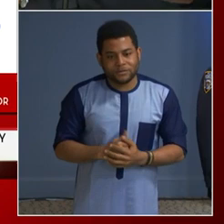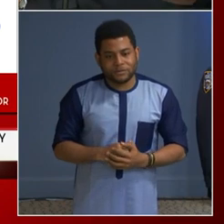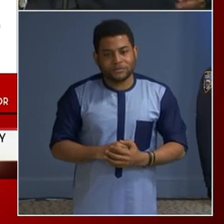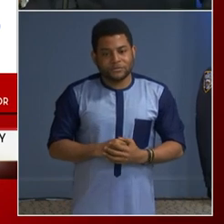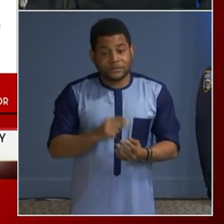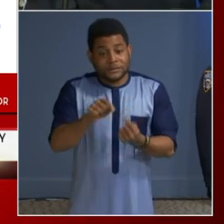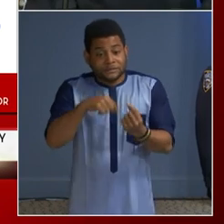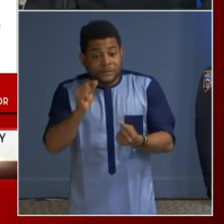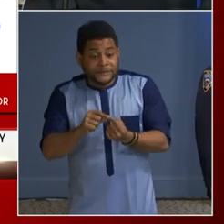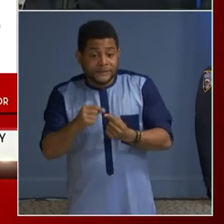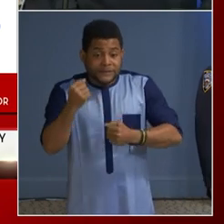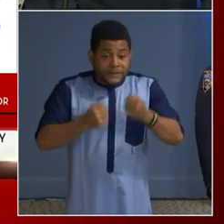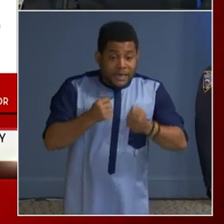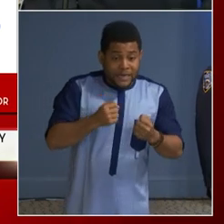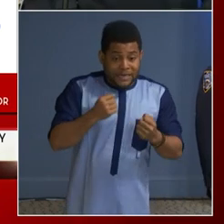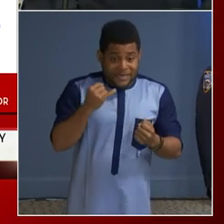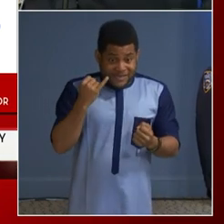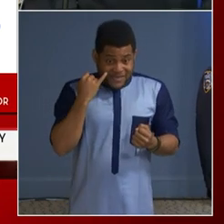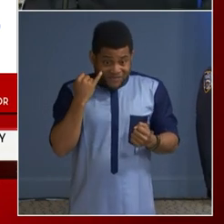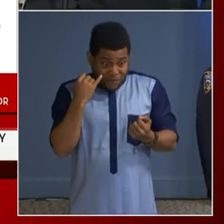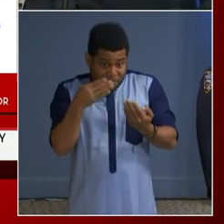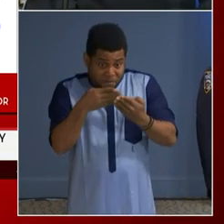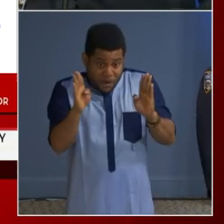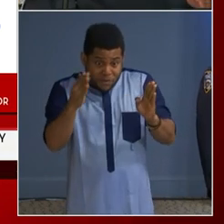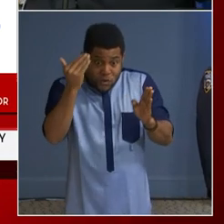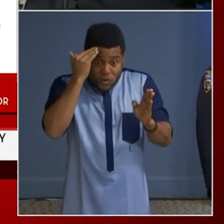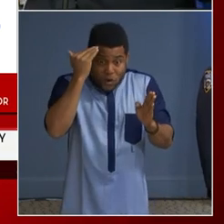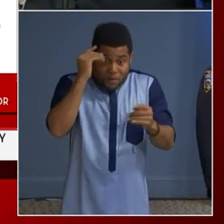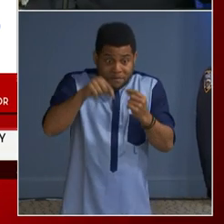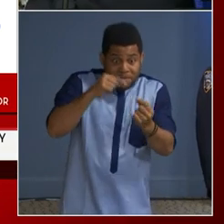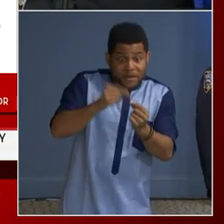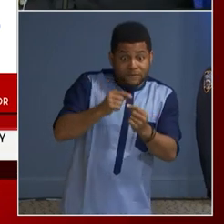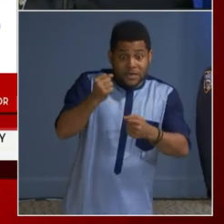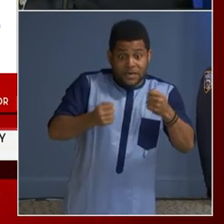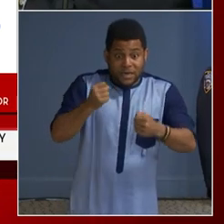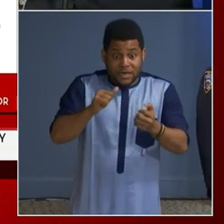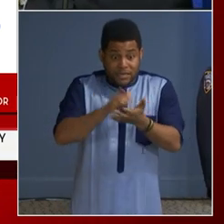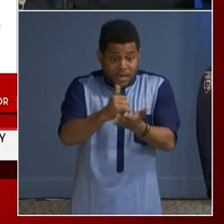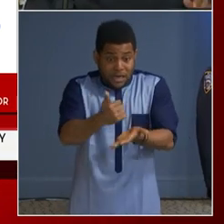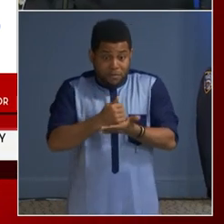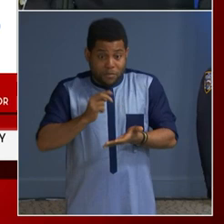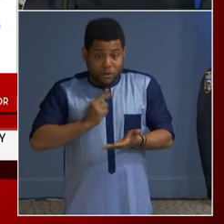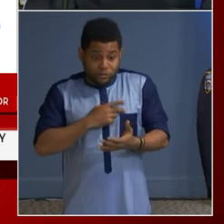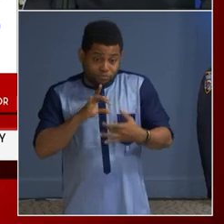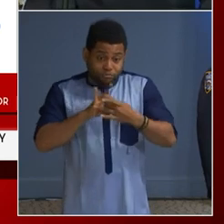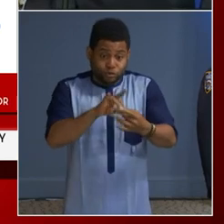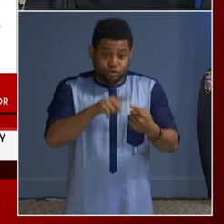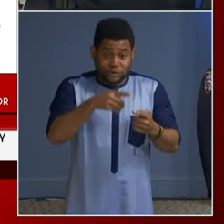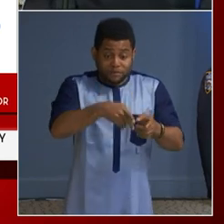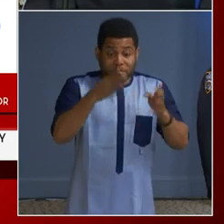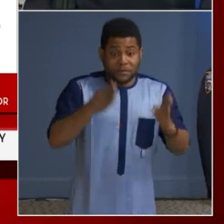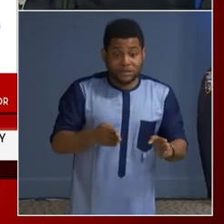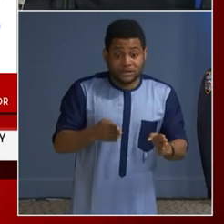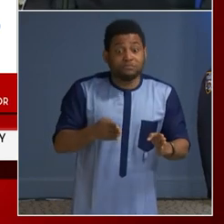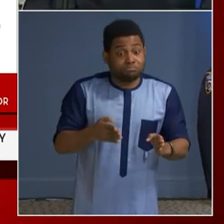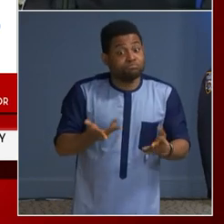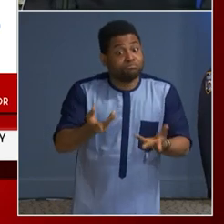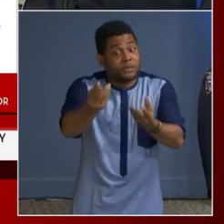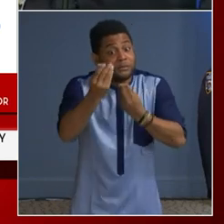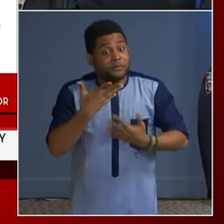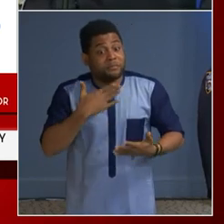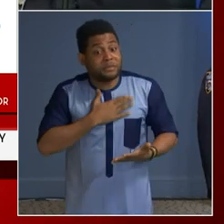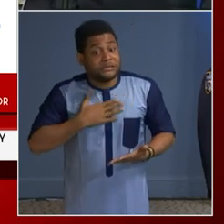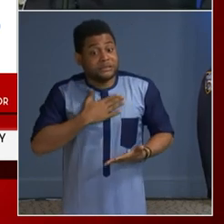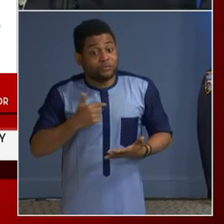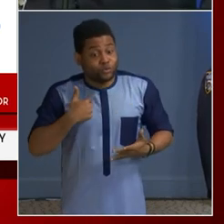If there's information that the public has about a specific vehicle that might help us link to this particular individual, we will gladly accept